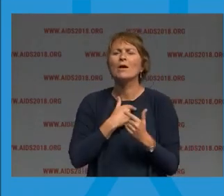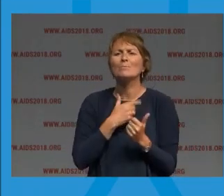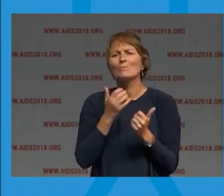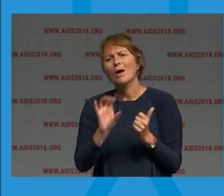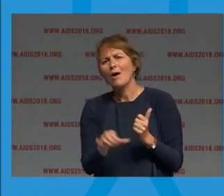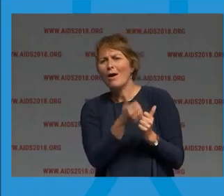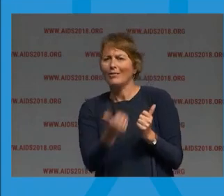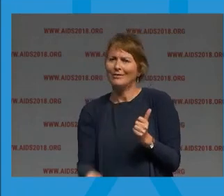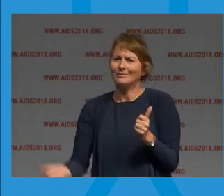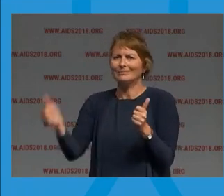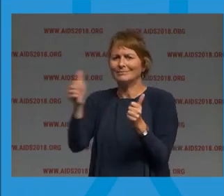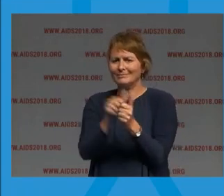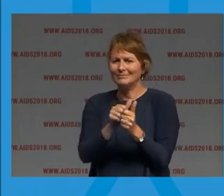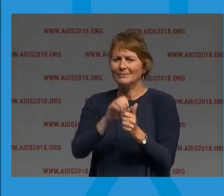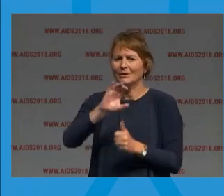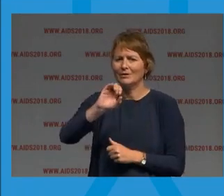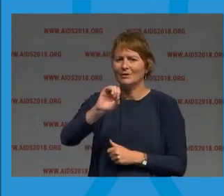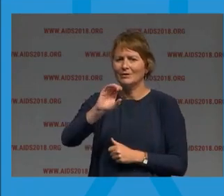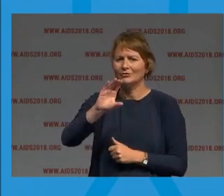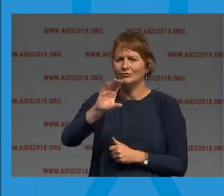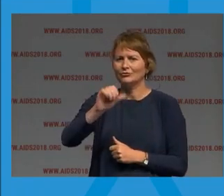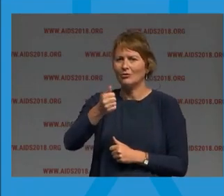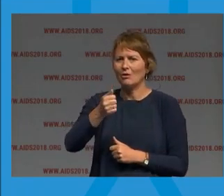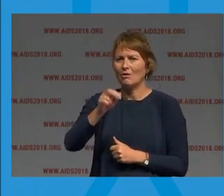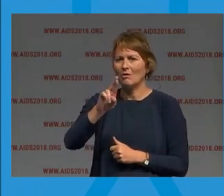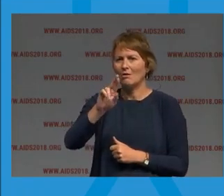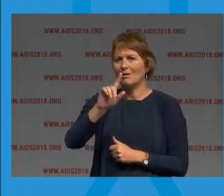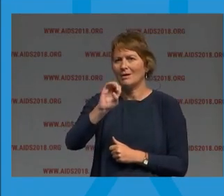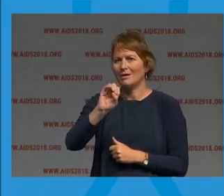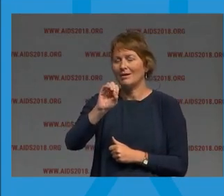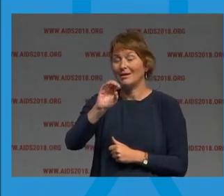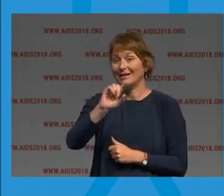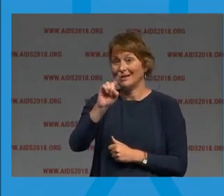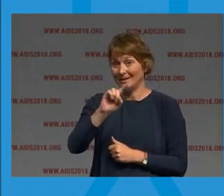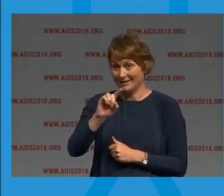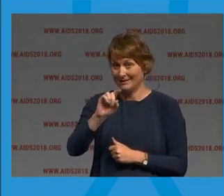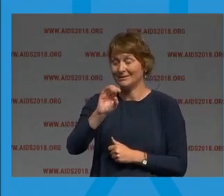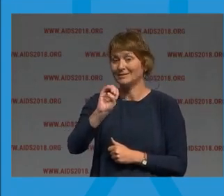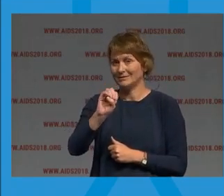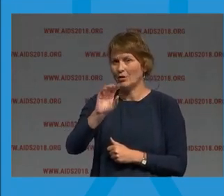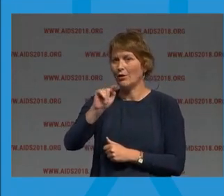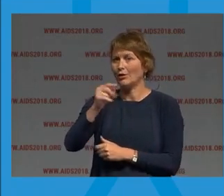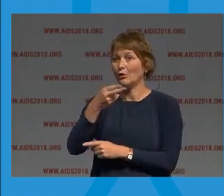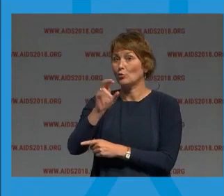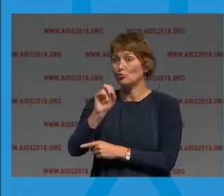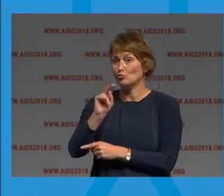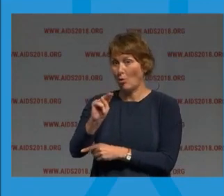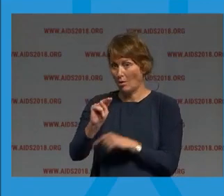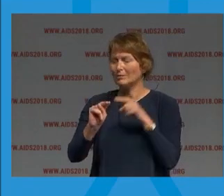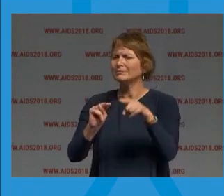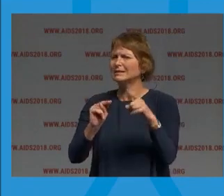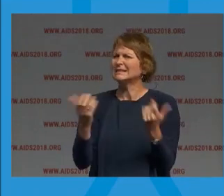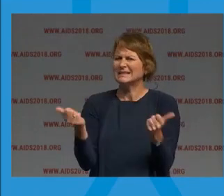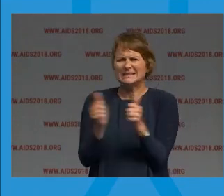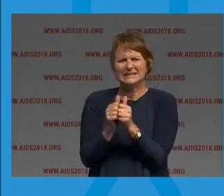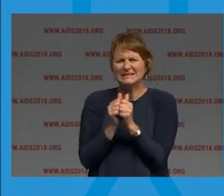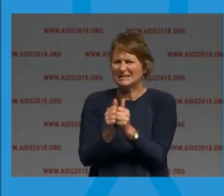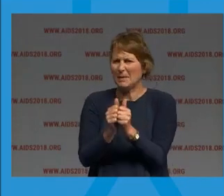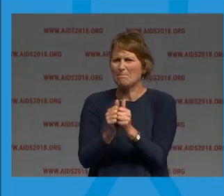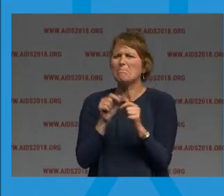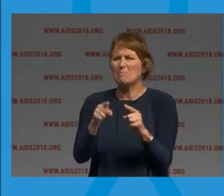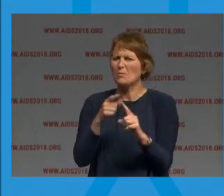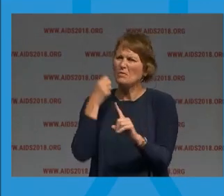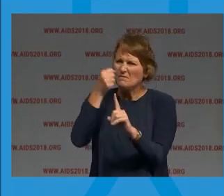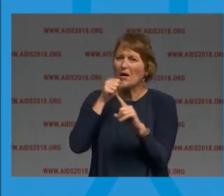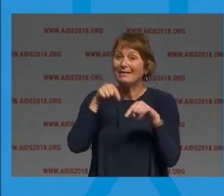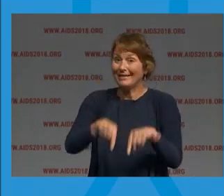Charlize Theron, will discuss some of these learnings in her Pass the Mic session here on this stage at 1 p.m. One overwhelming